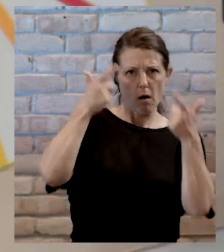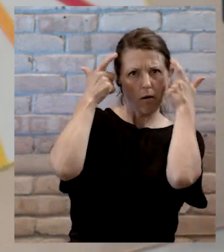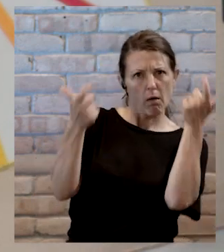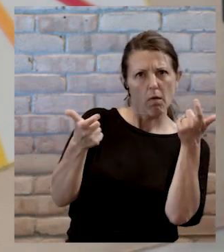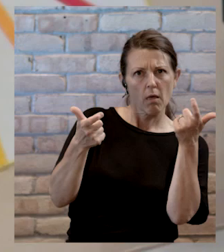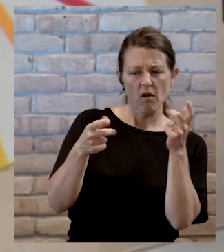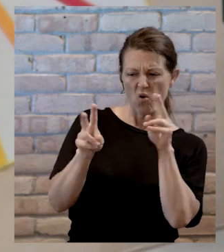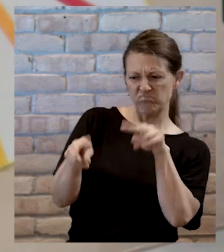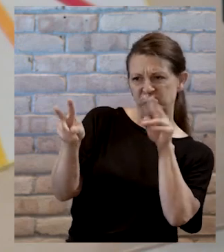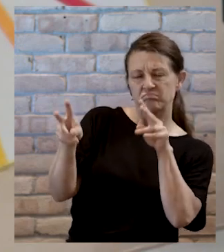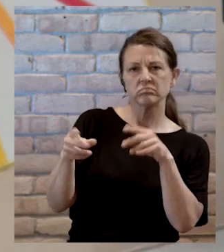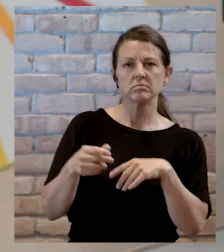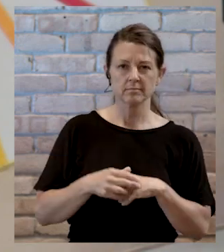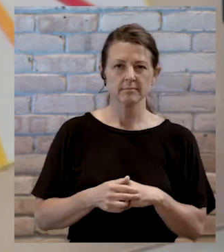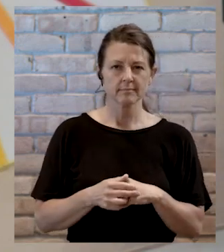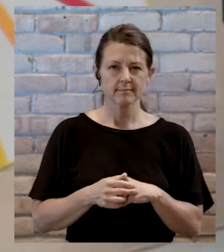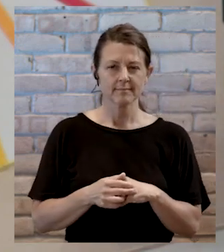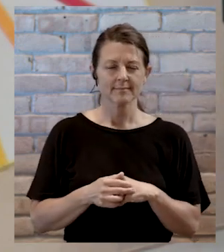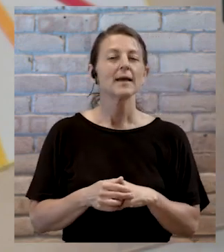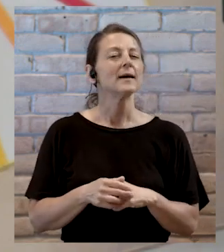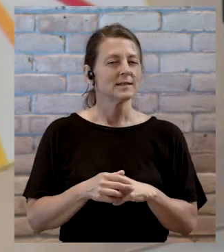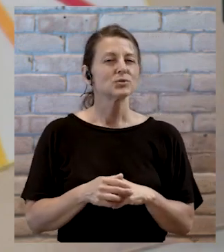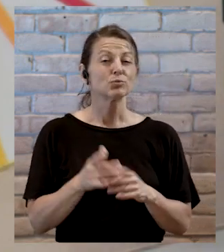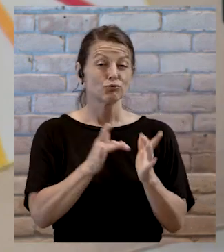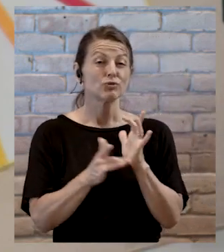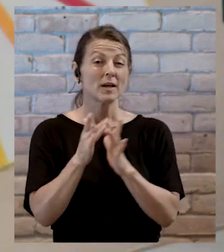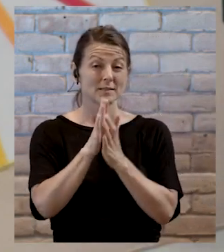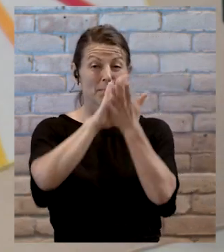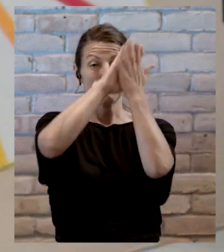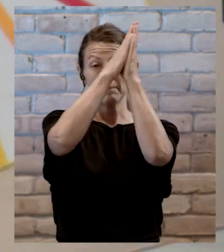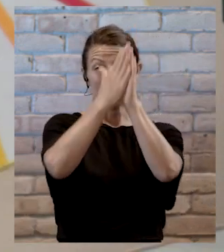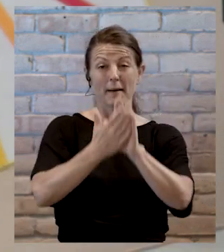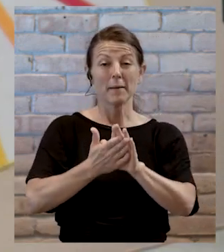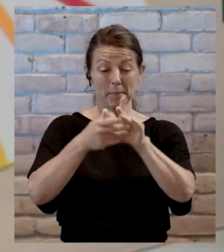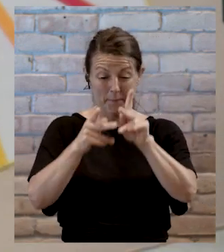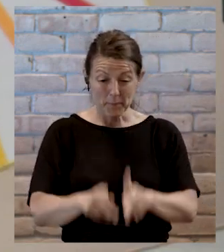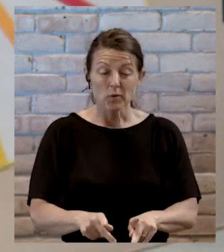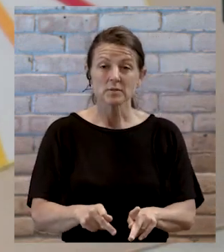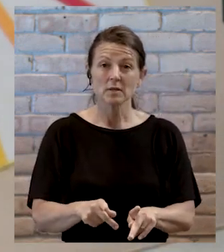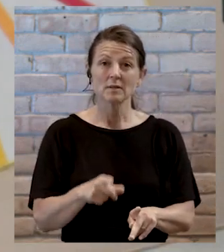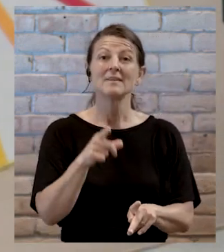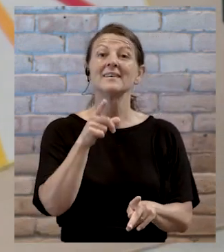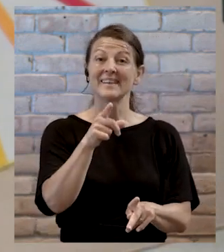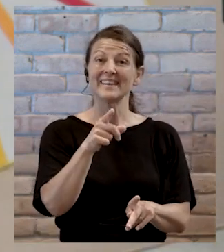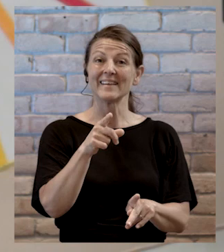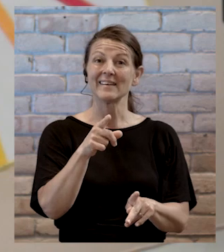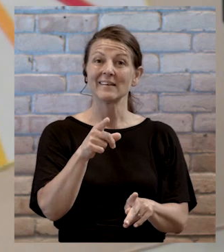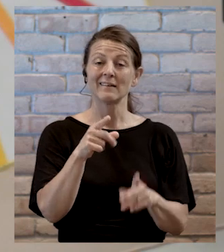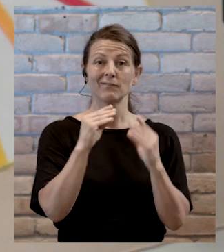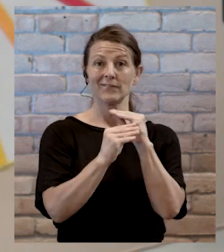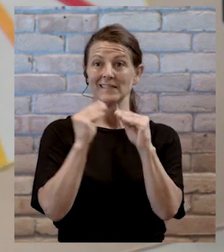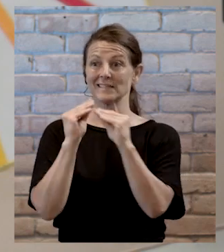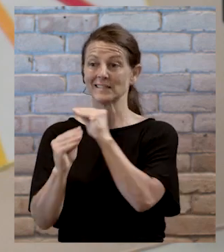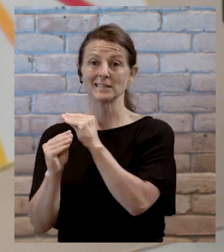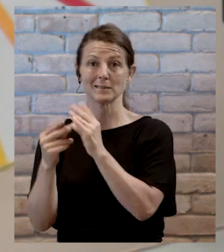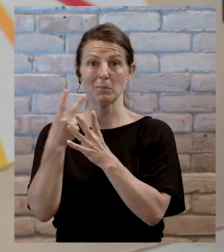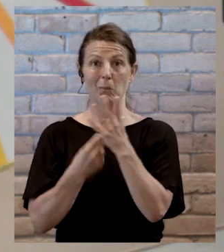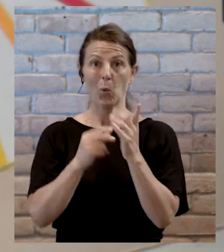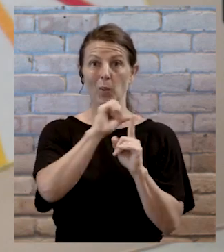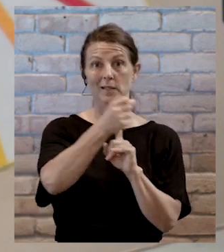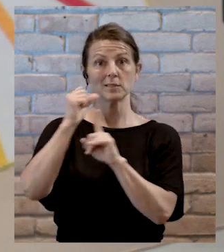And the beauty of Jesus taking on flesh is he does something about both of those things.